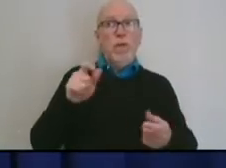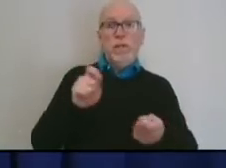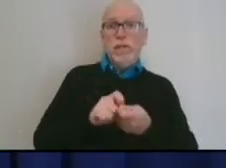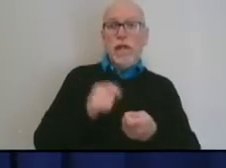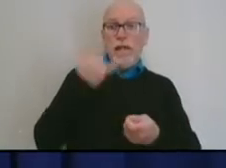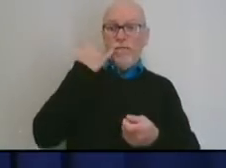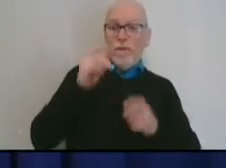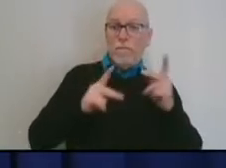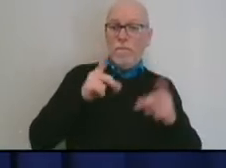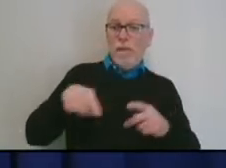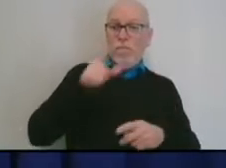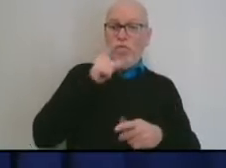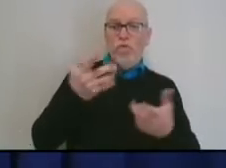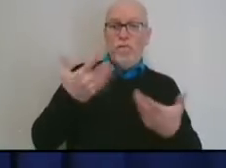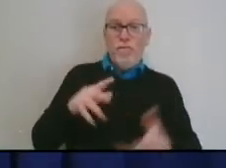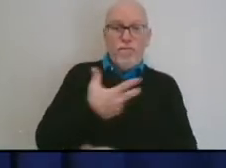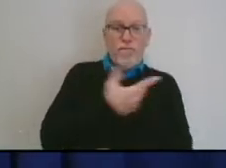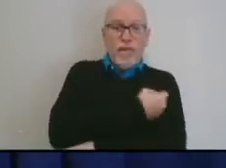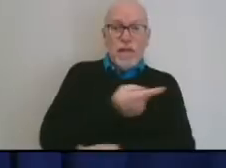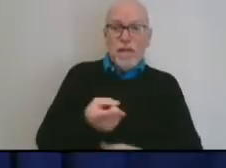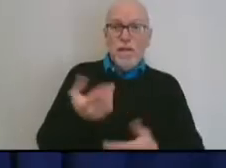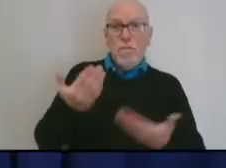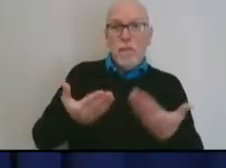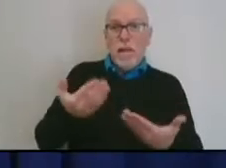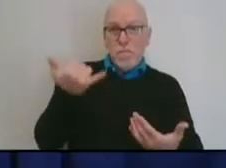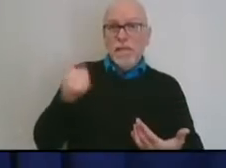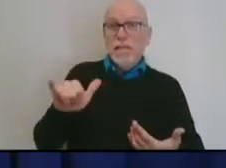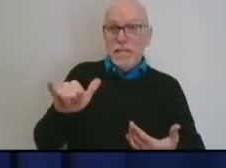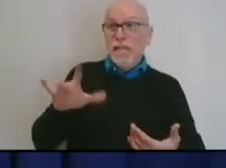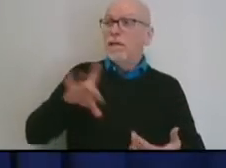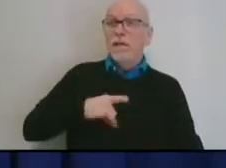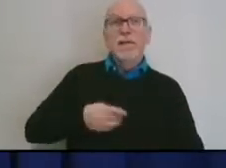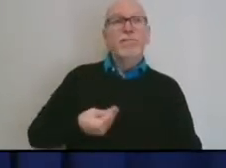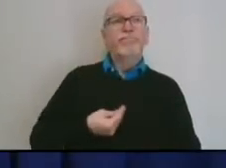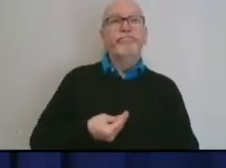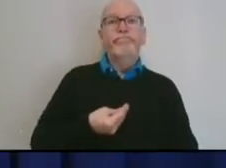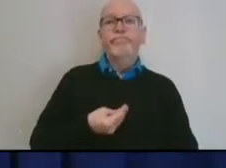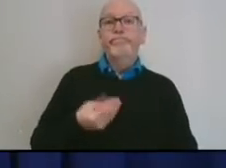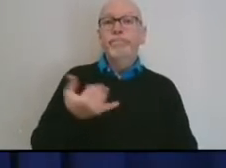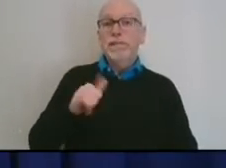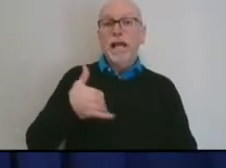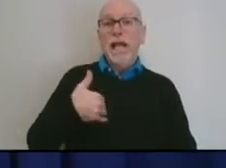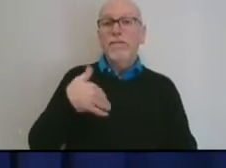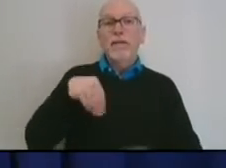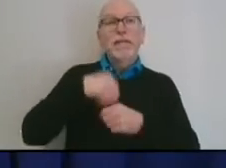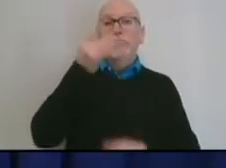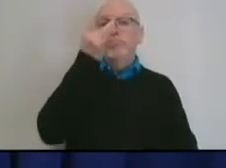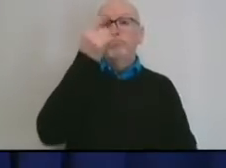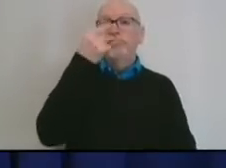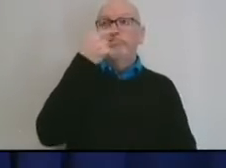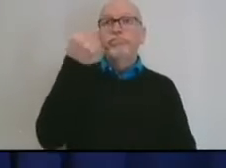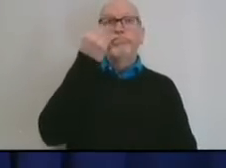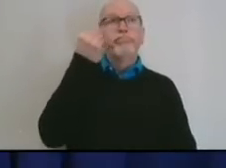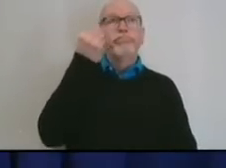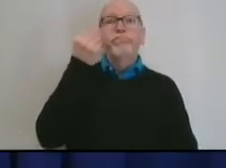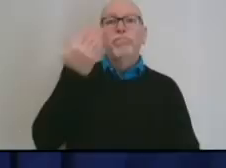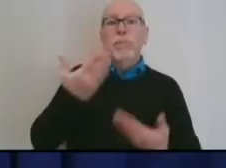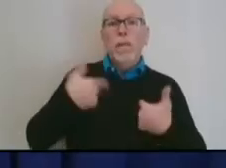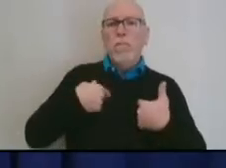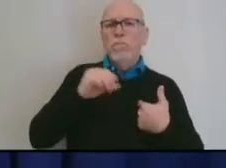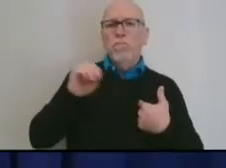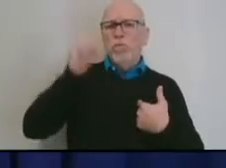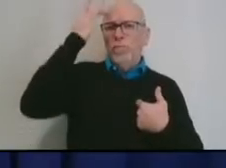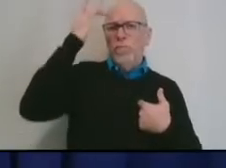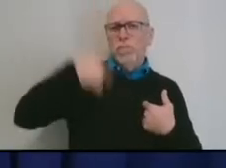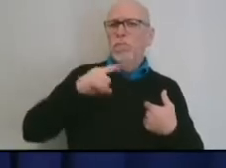individuals who have been vaccinated might still not carry the virus around in their nasopharyngeal area, and they themselves may not get infected, but they